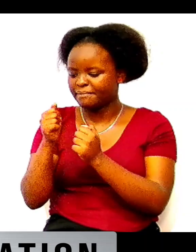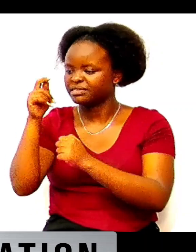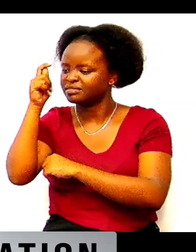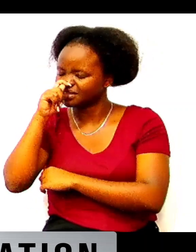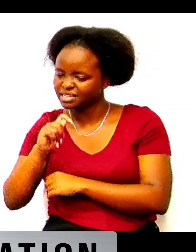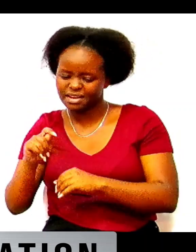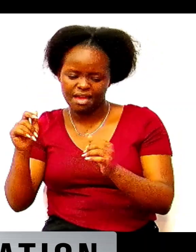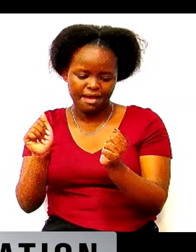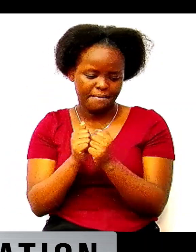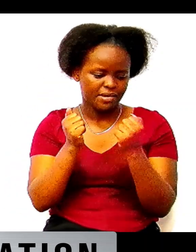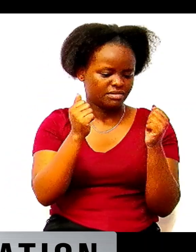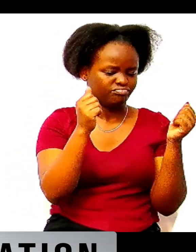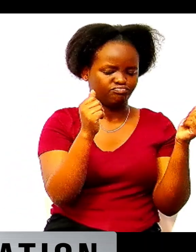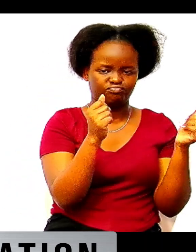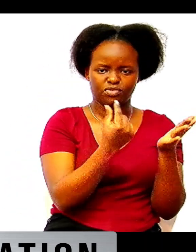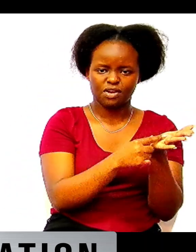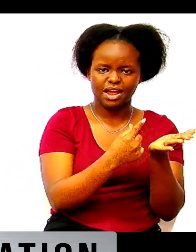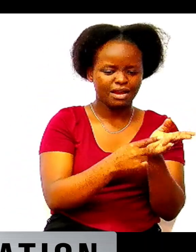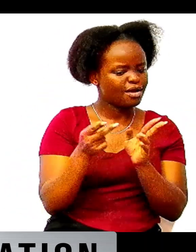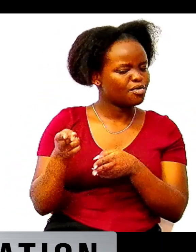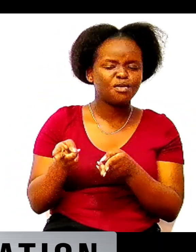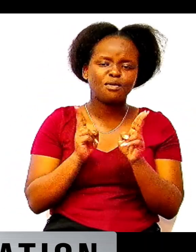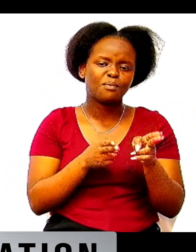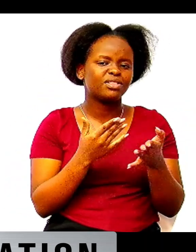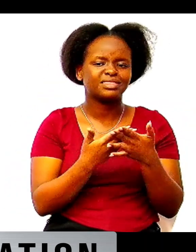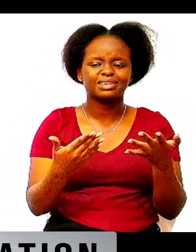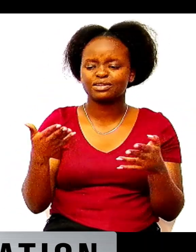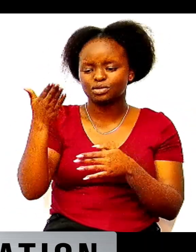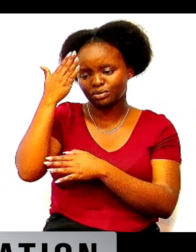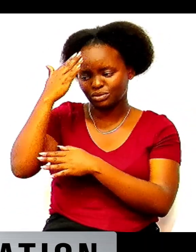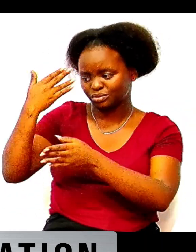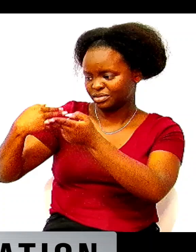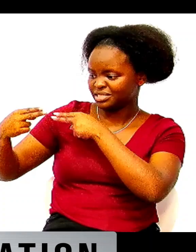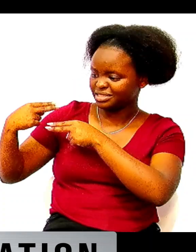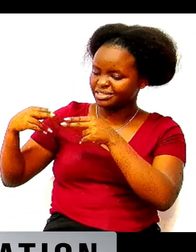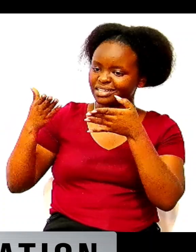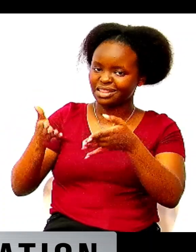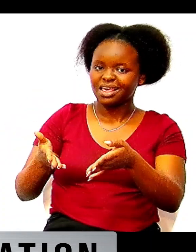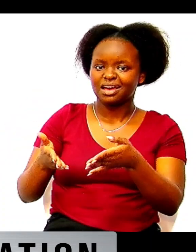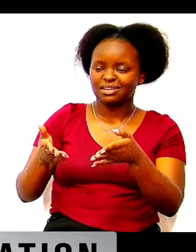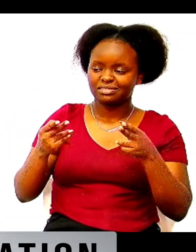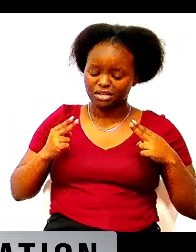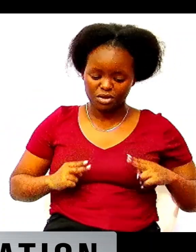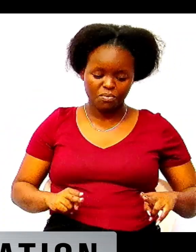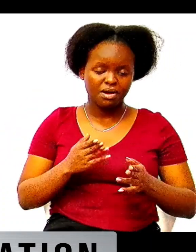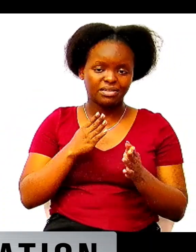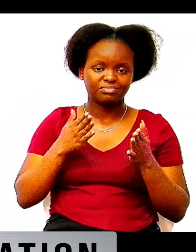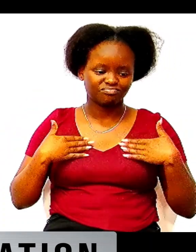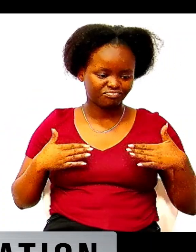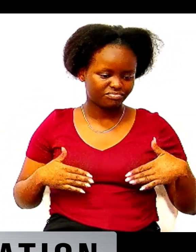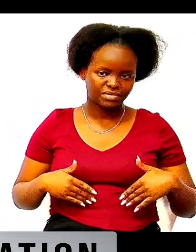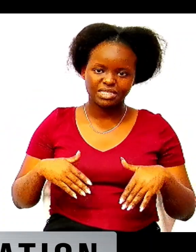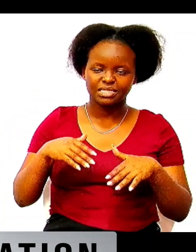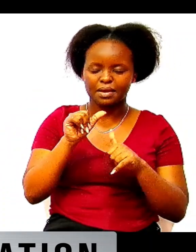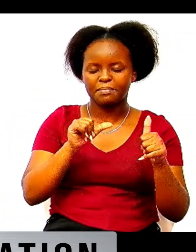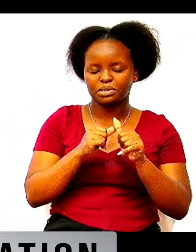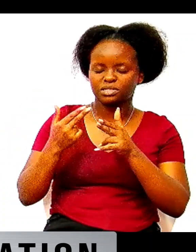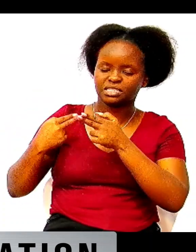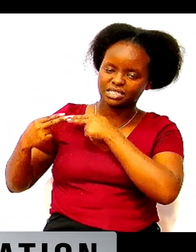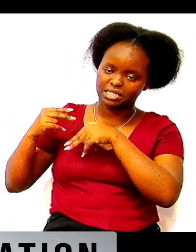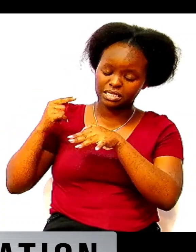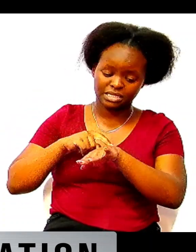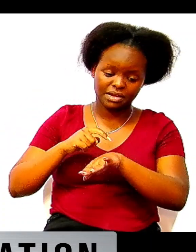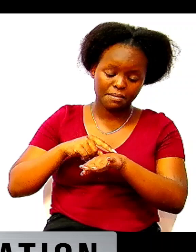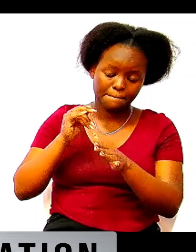Uganda. It is a normal thing to know that history is there and things happen, and human being is about history. So when somebody says that, I